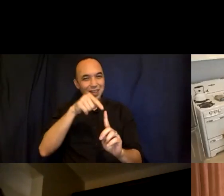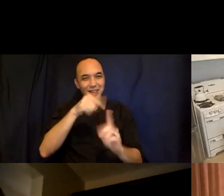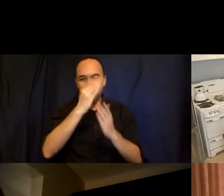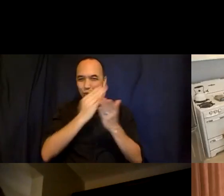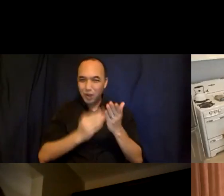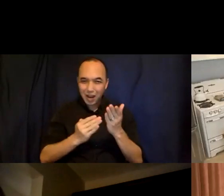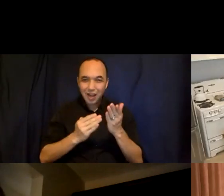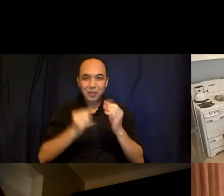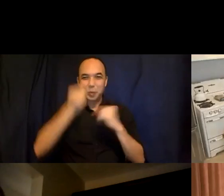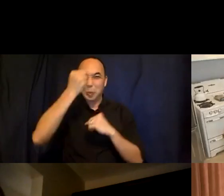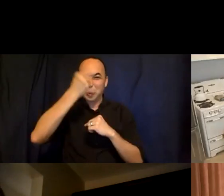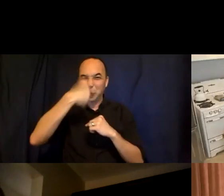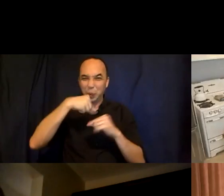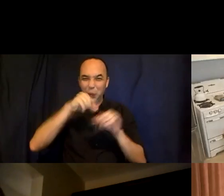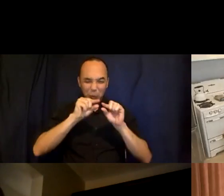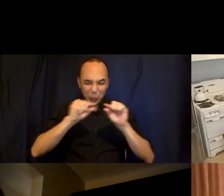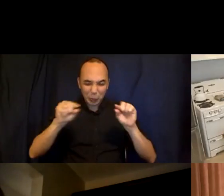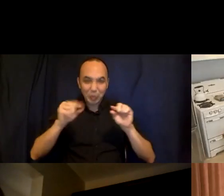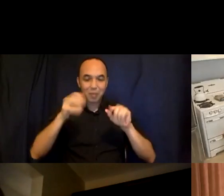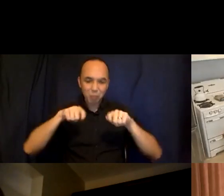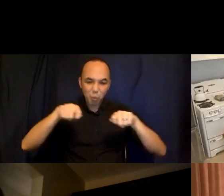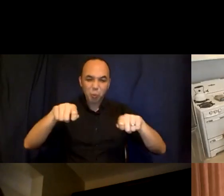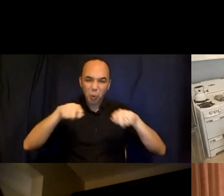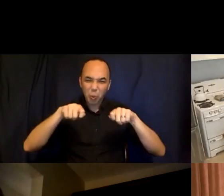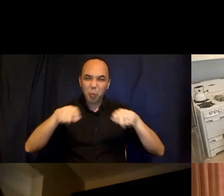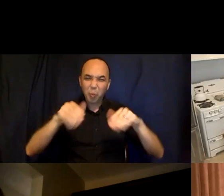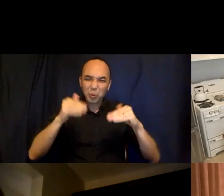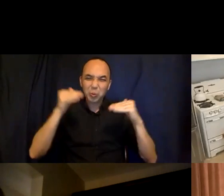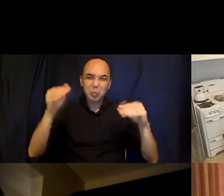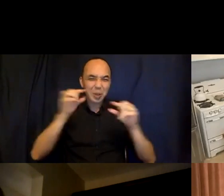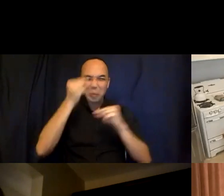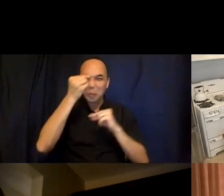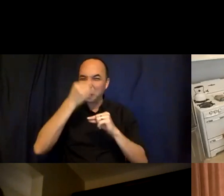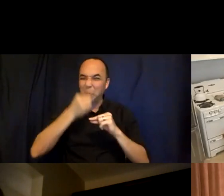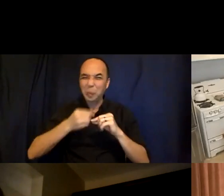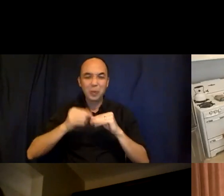I think I may have rolled it out a little too thin.